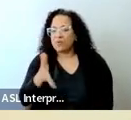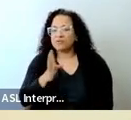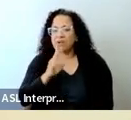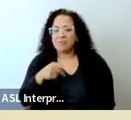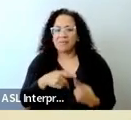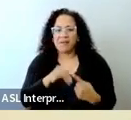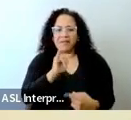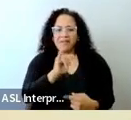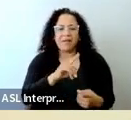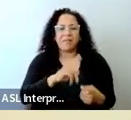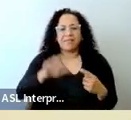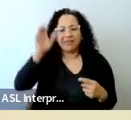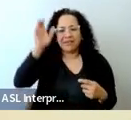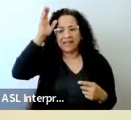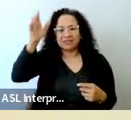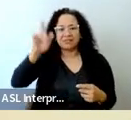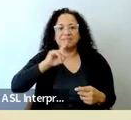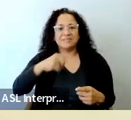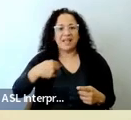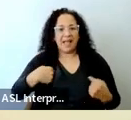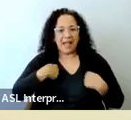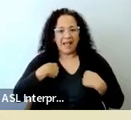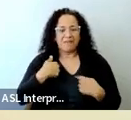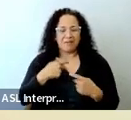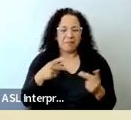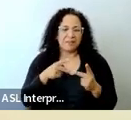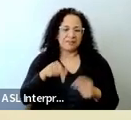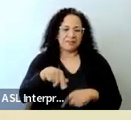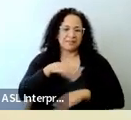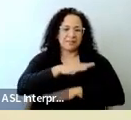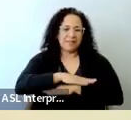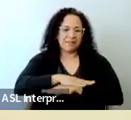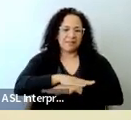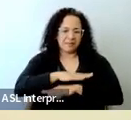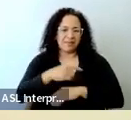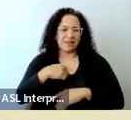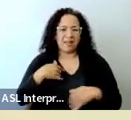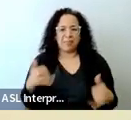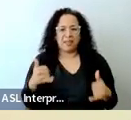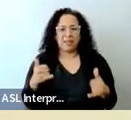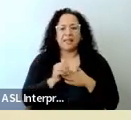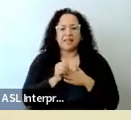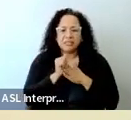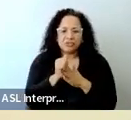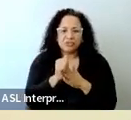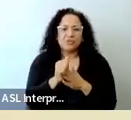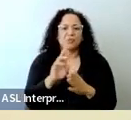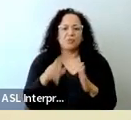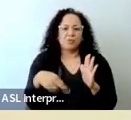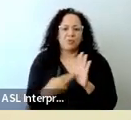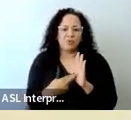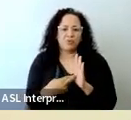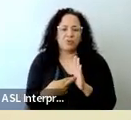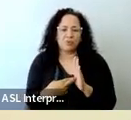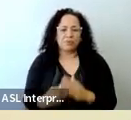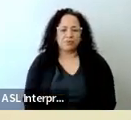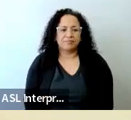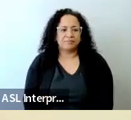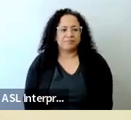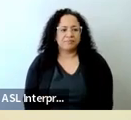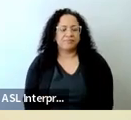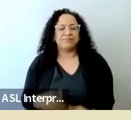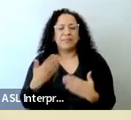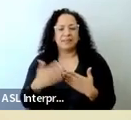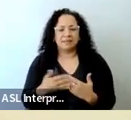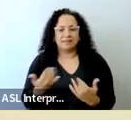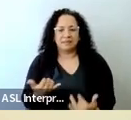the concept of I have a place at the table and I have play a leadership role. It's really baked into self-determination. We can go to the